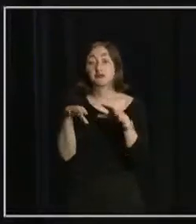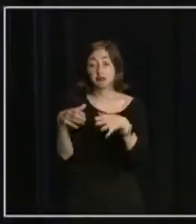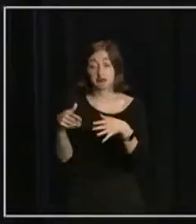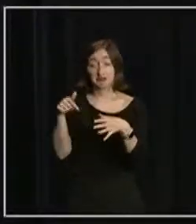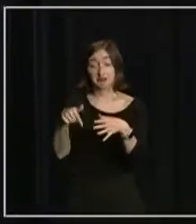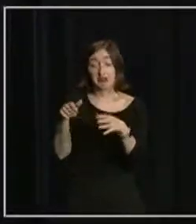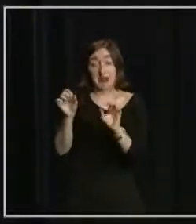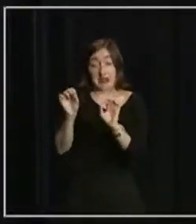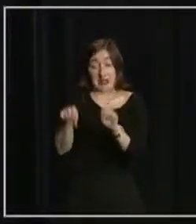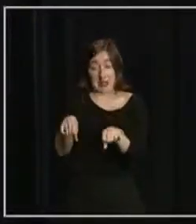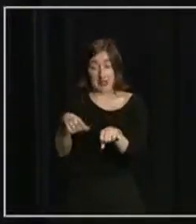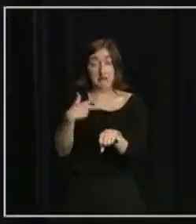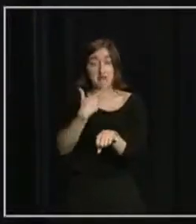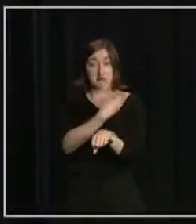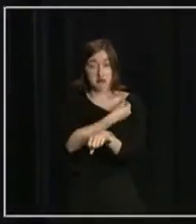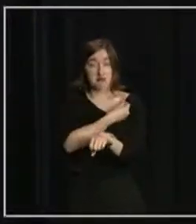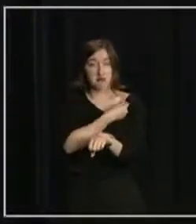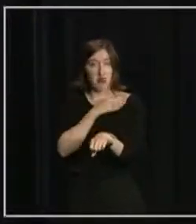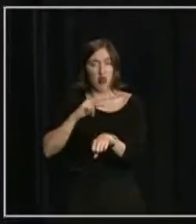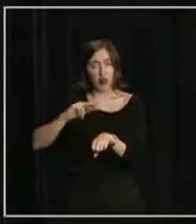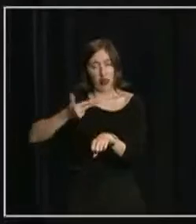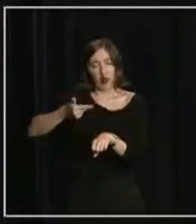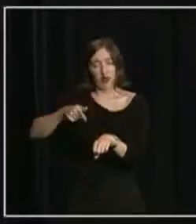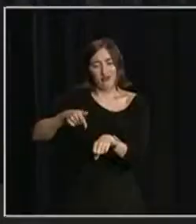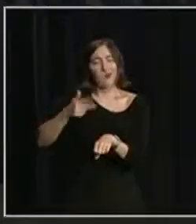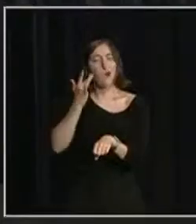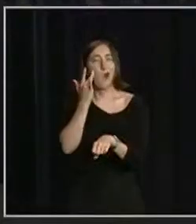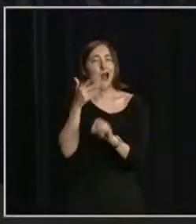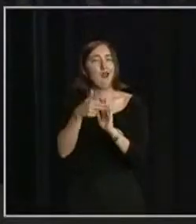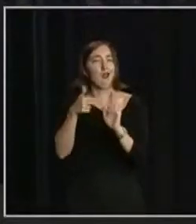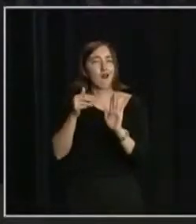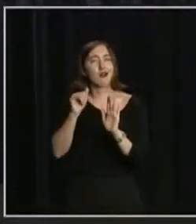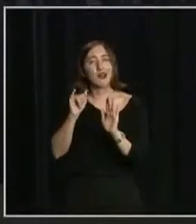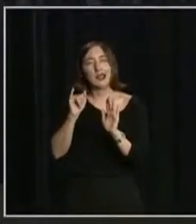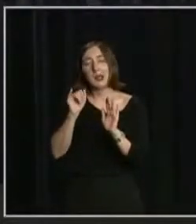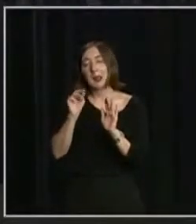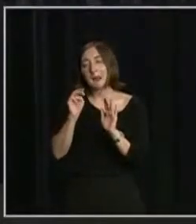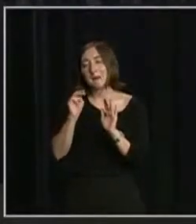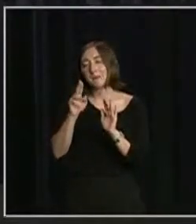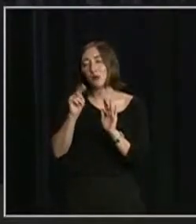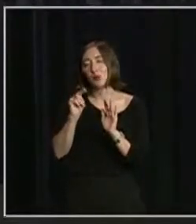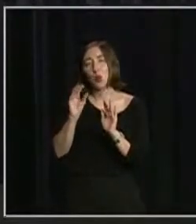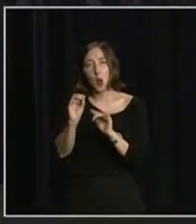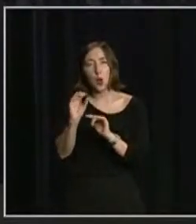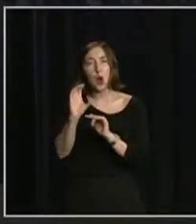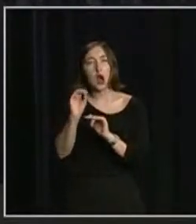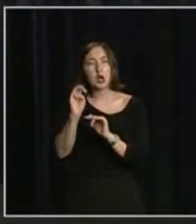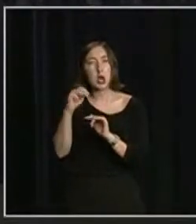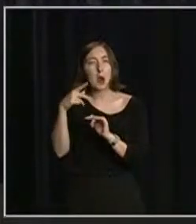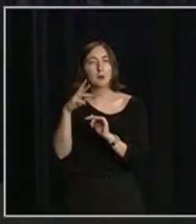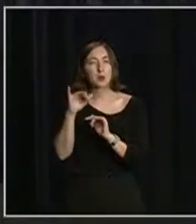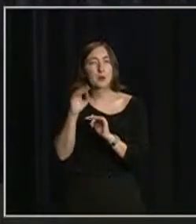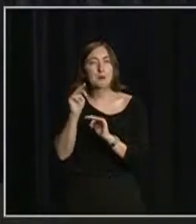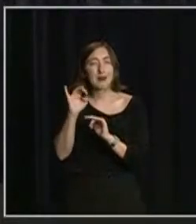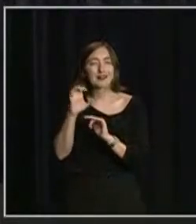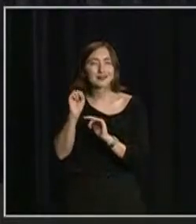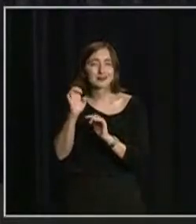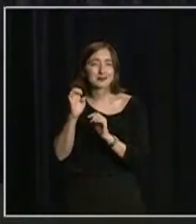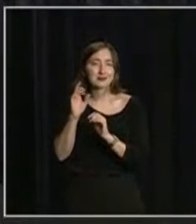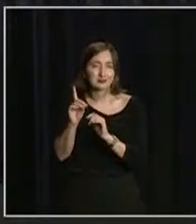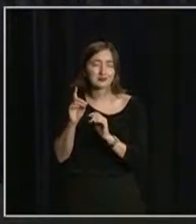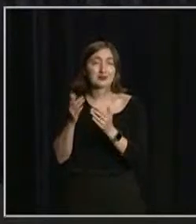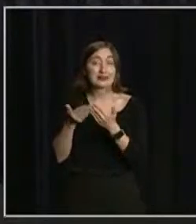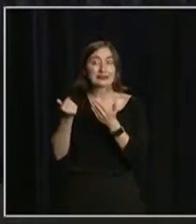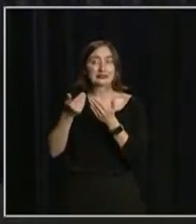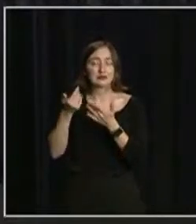they're immunocompromised. They're already getting that third dose. And for people, yesterday the FDA had said that that the